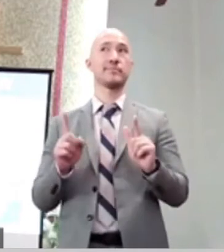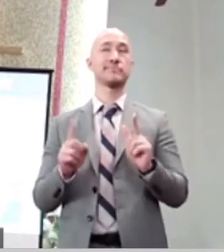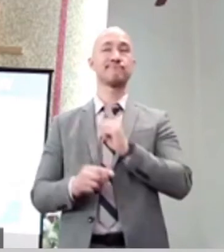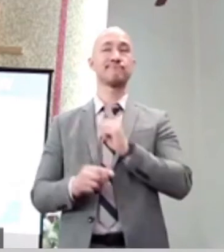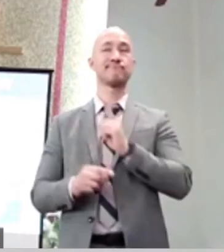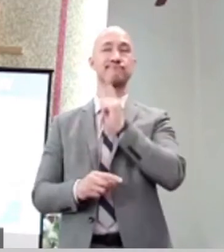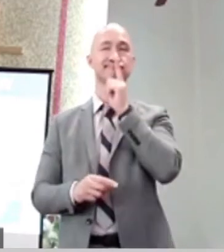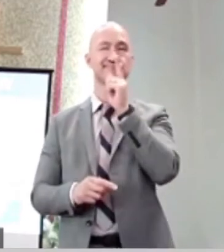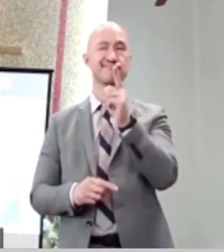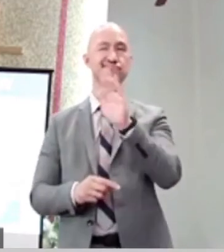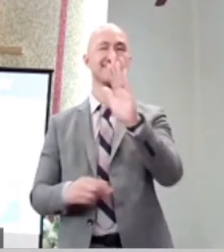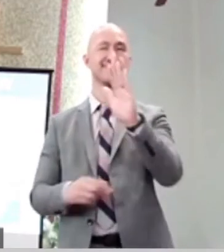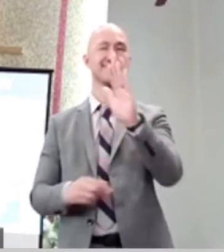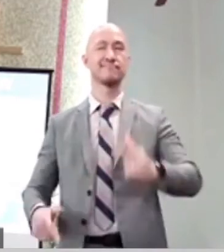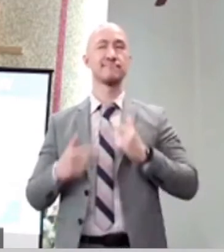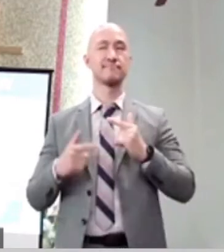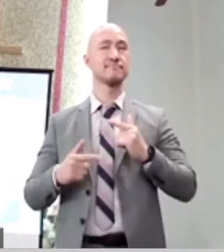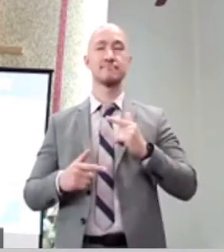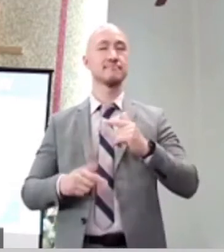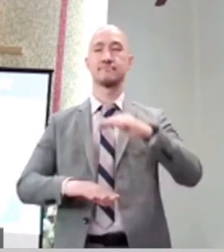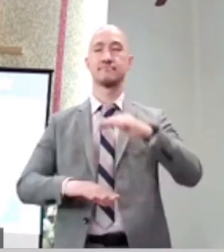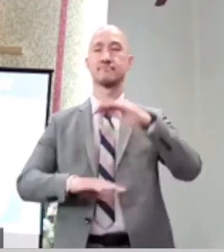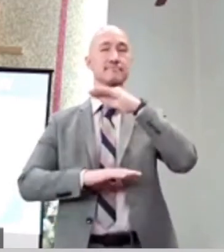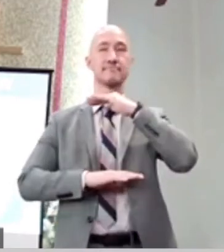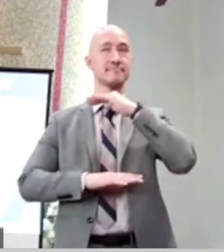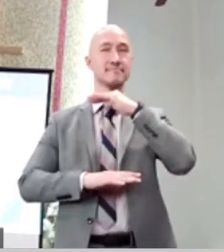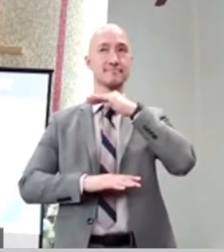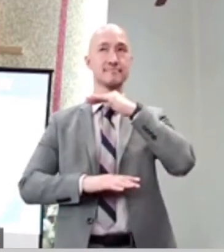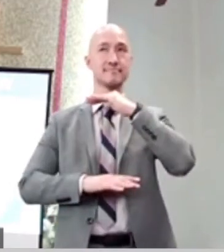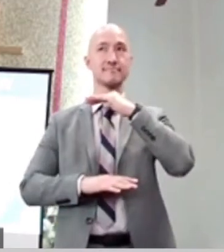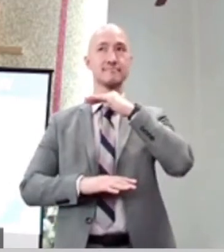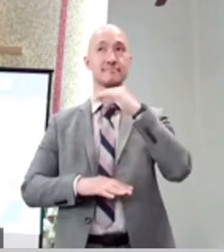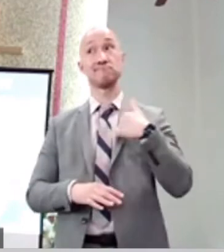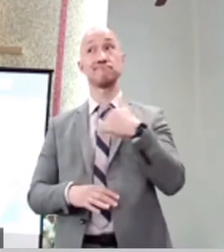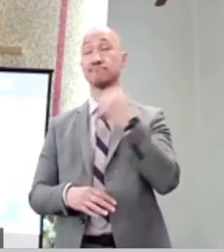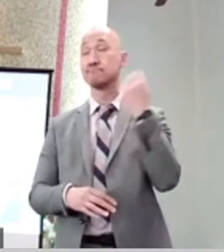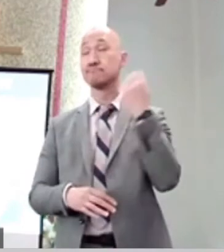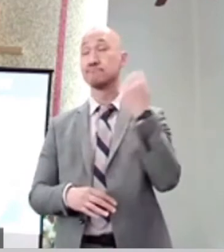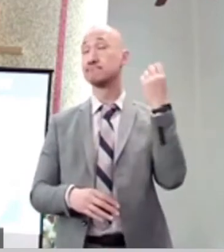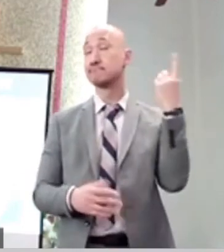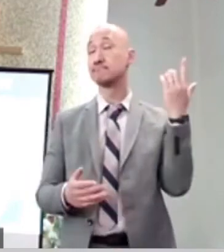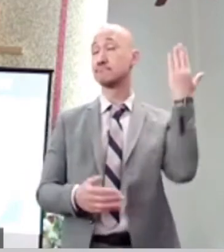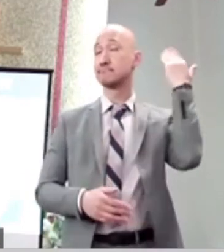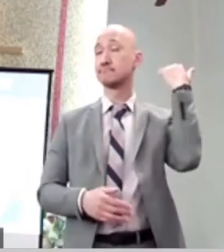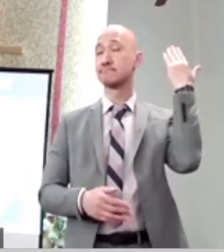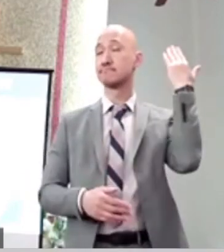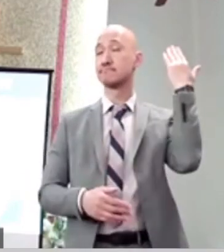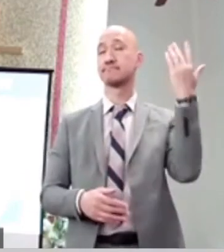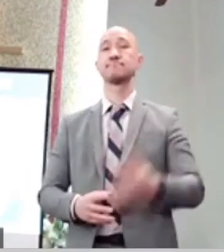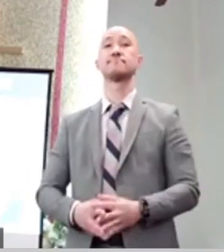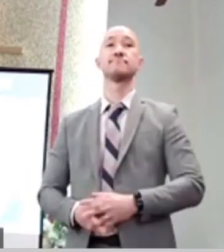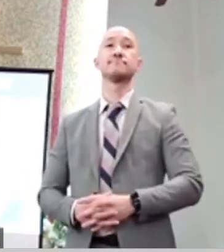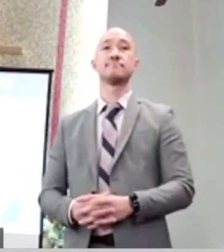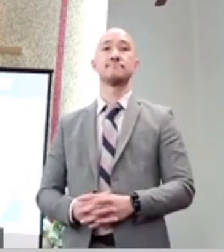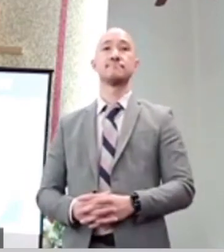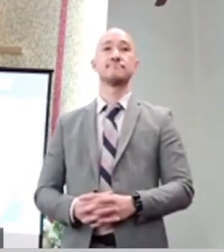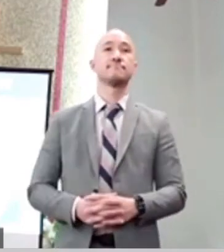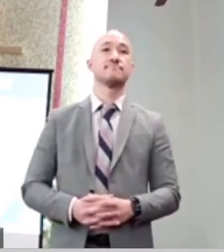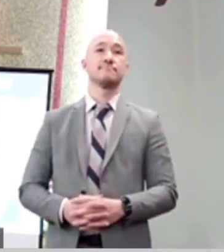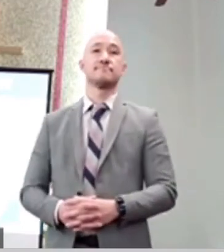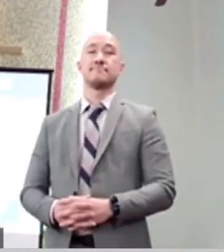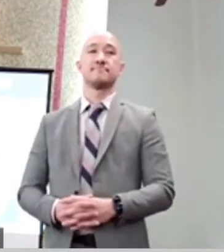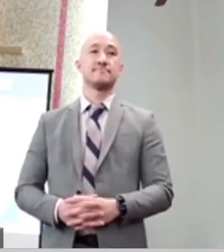that God has given you in your life. Many of us, I think, walk down that path. This is something to learn from Jesus, right?